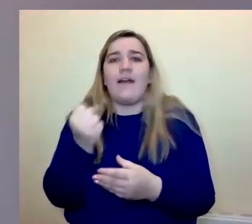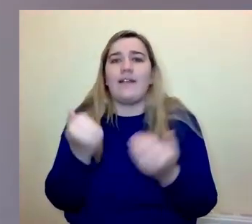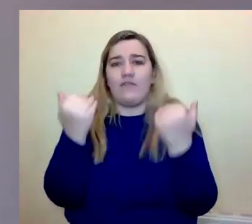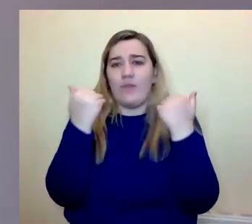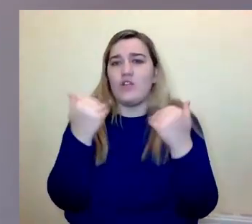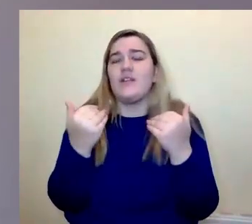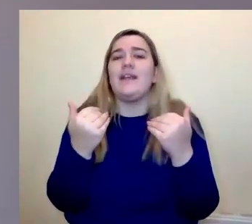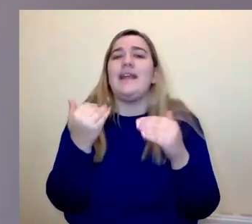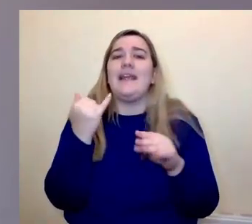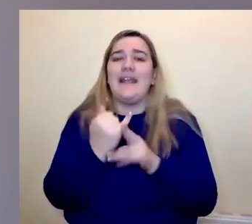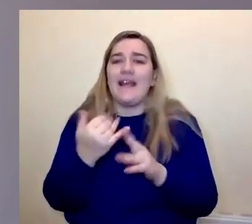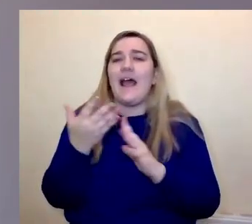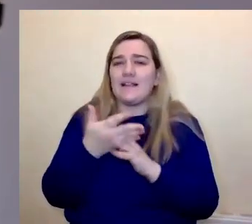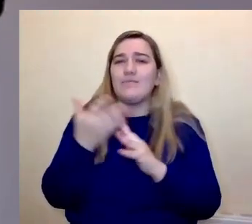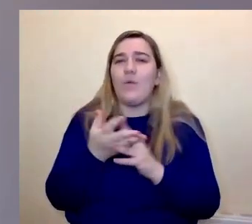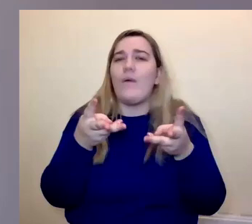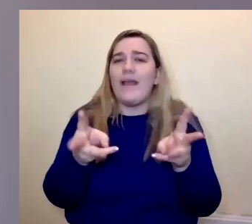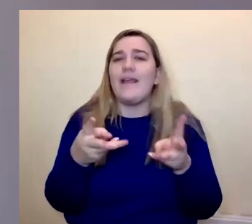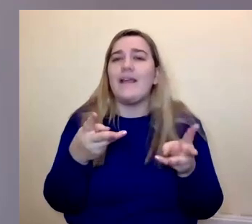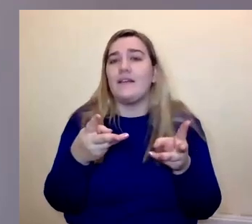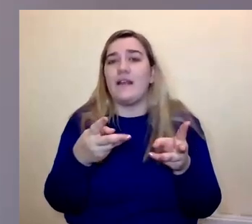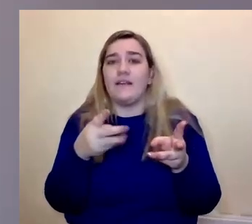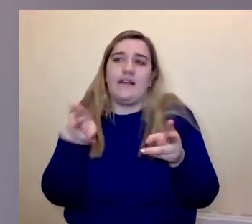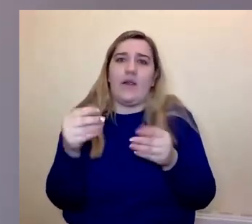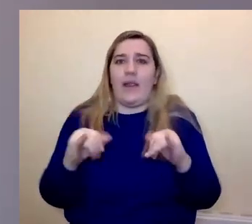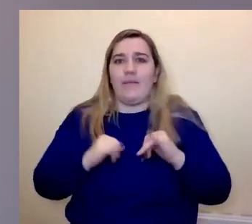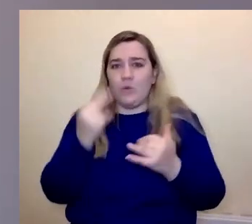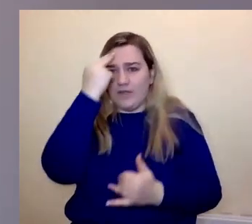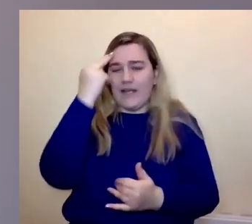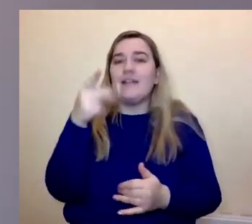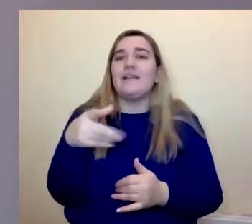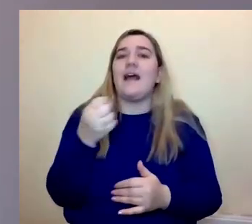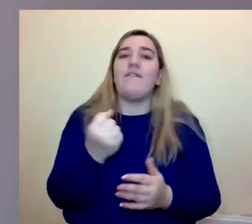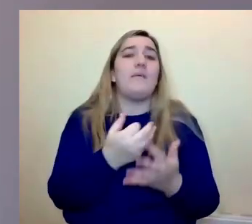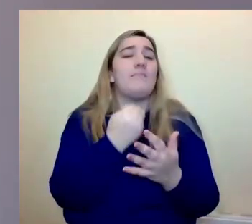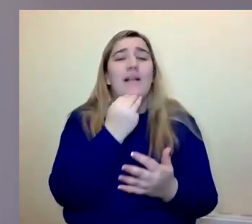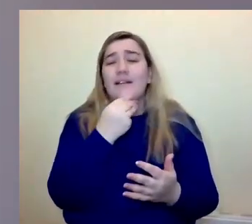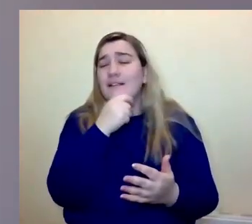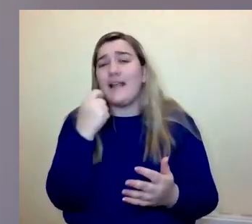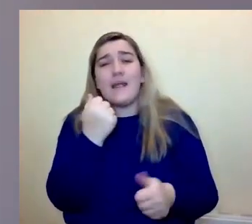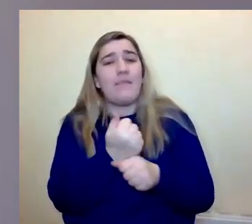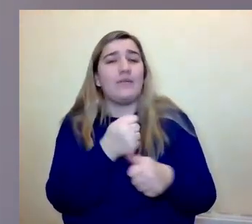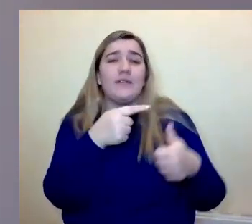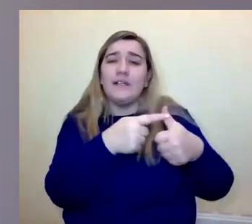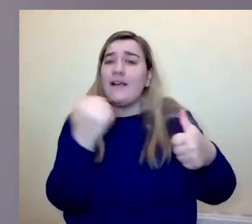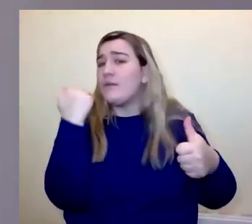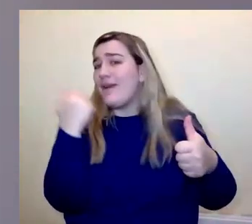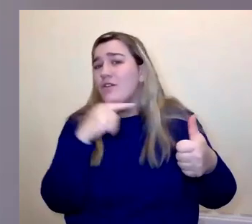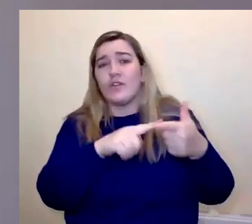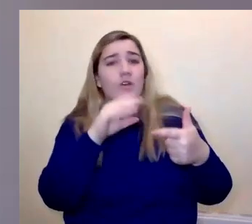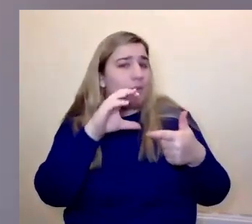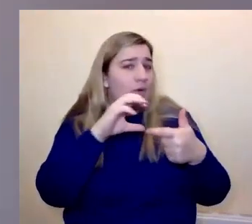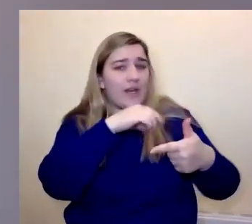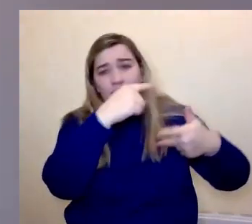accessible format that works for them. This is an act which has plenty to say about information and communication. The